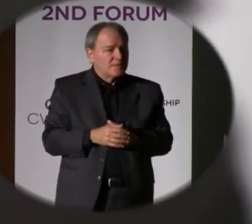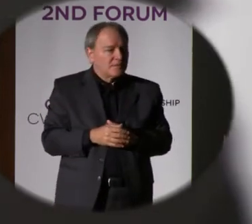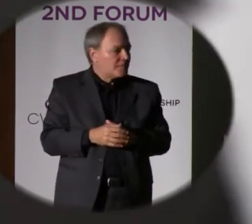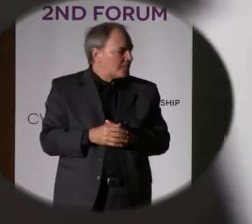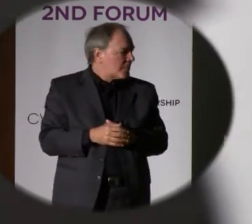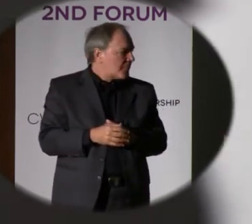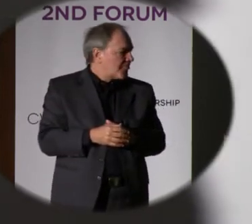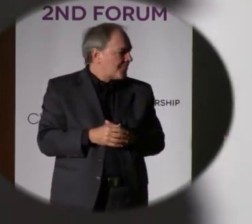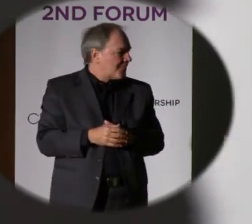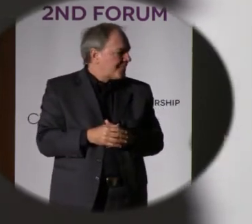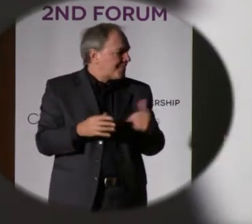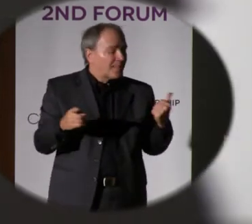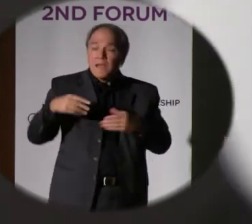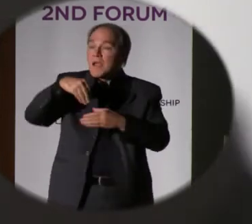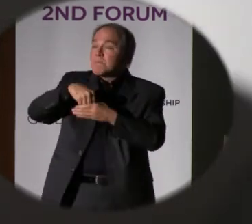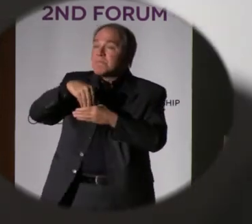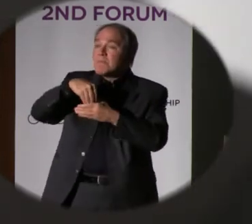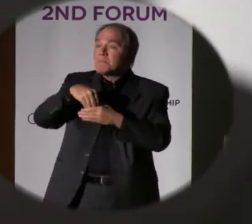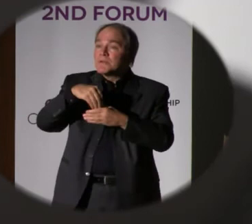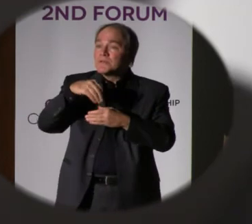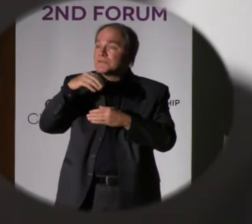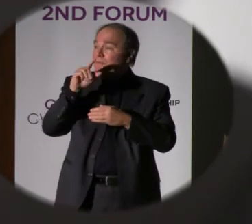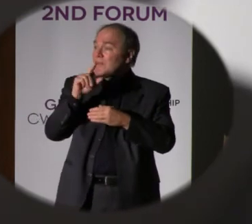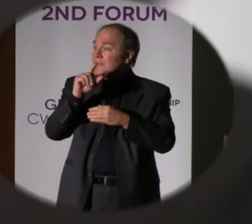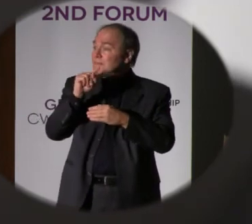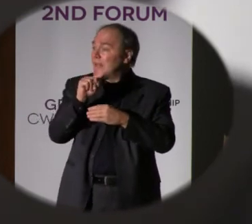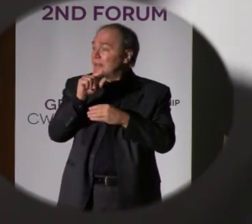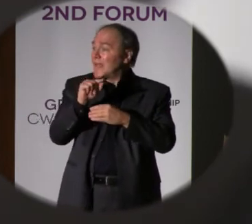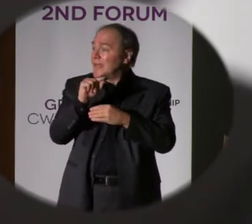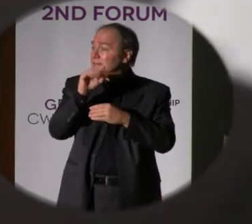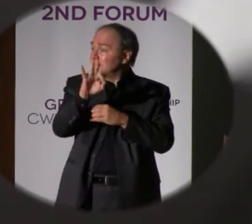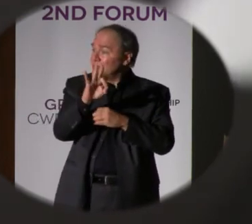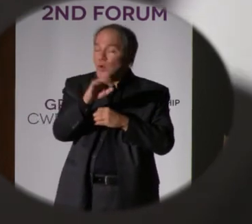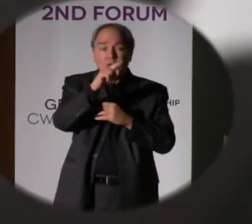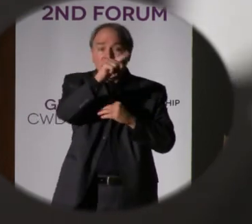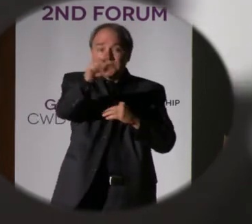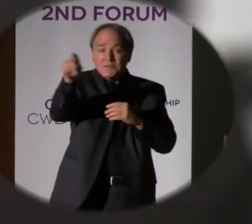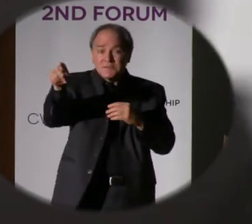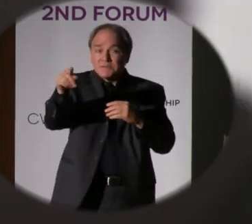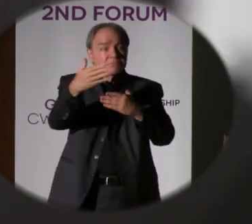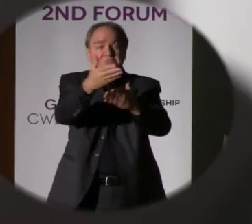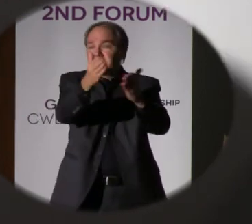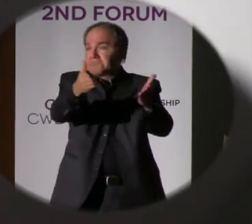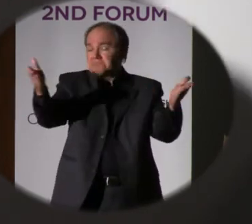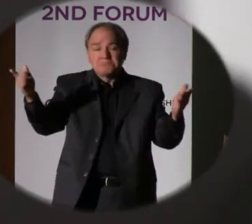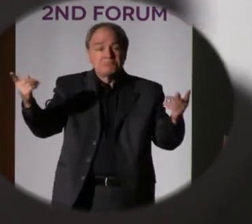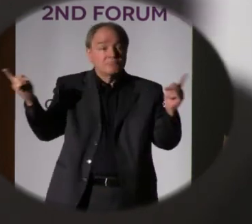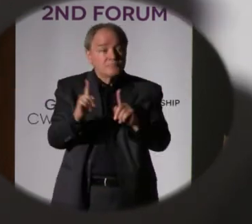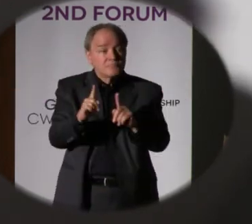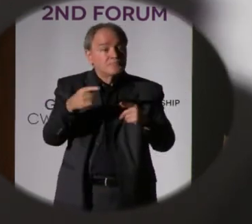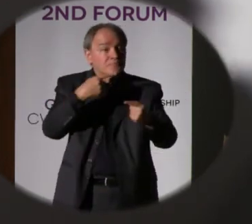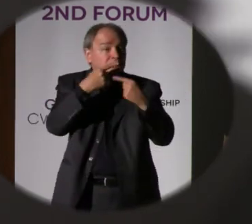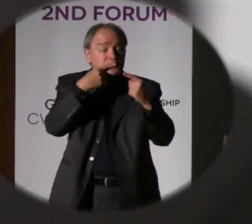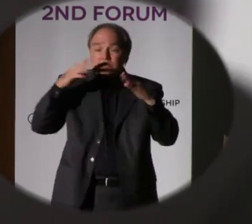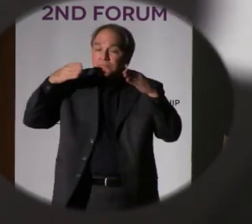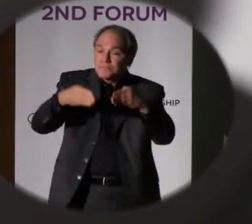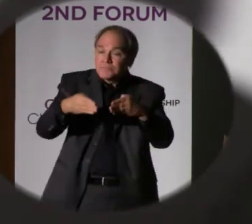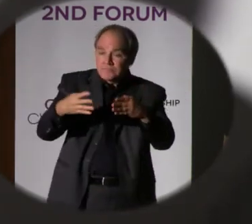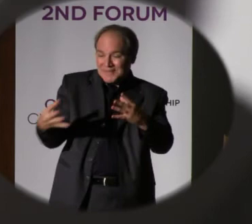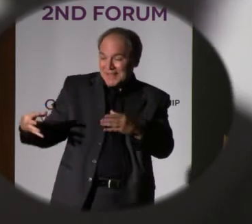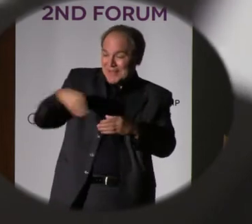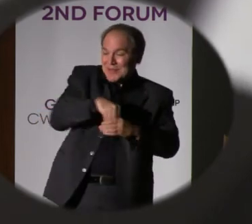Can members of the task forces speak to including families and caregivers of children with